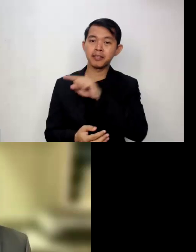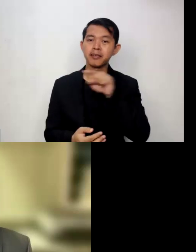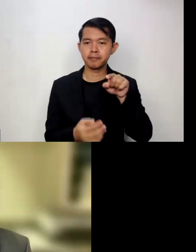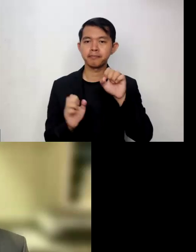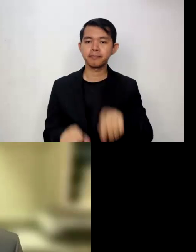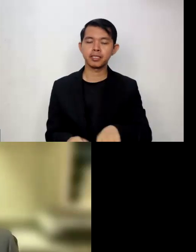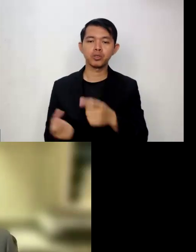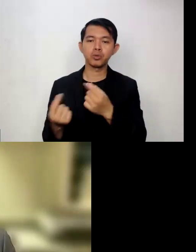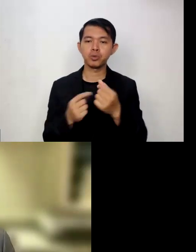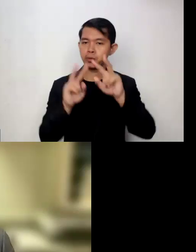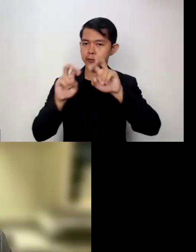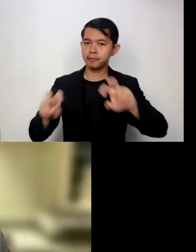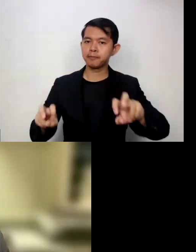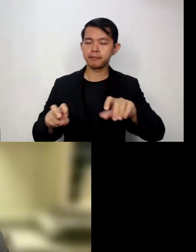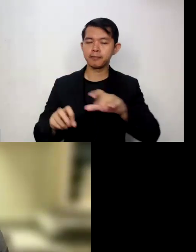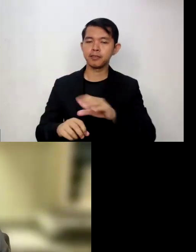research na gusto nilang gawin.